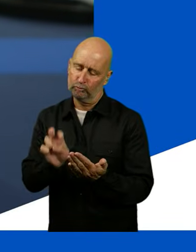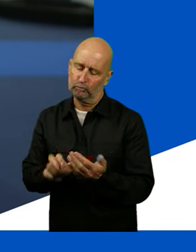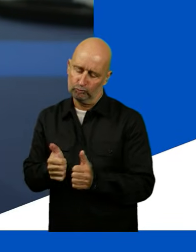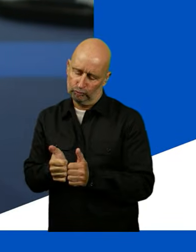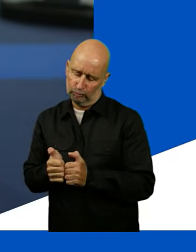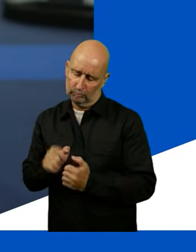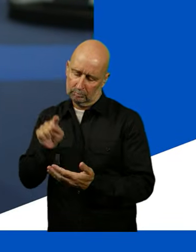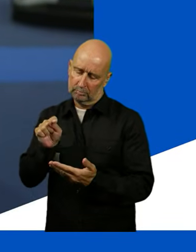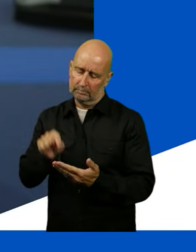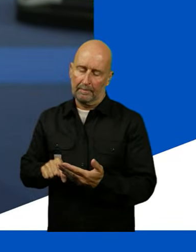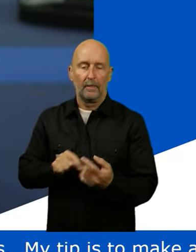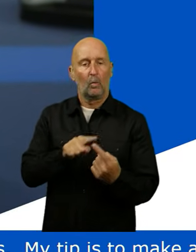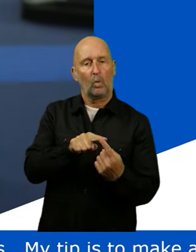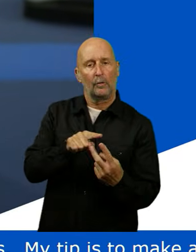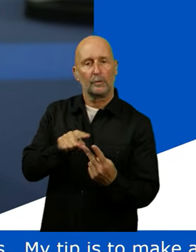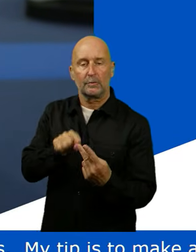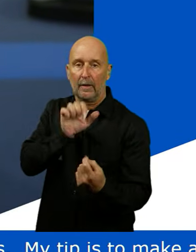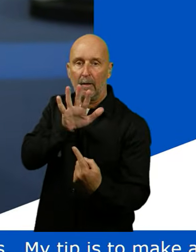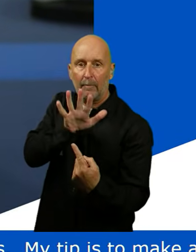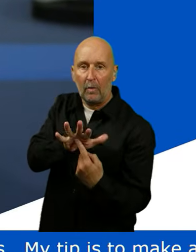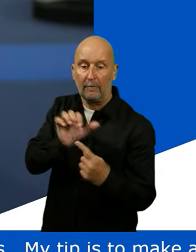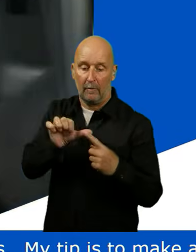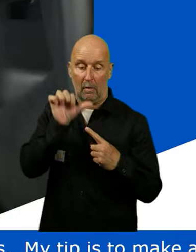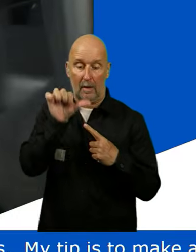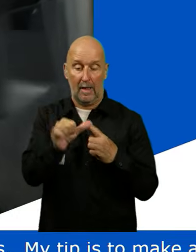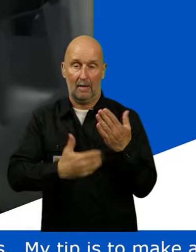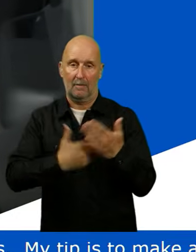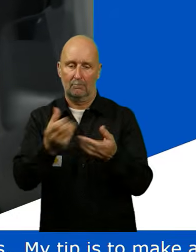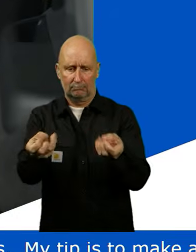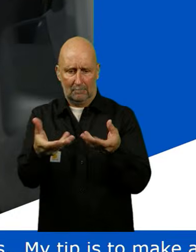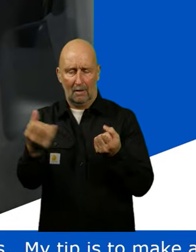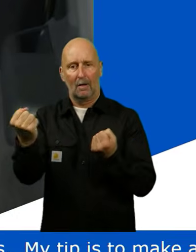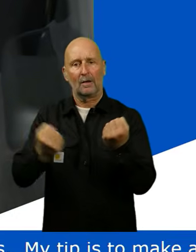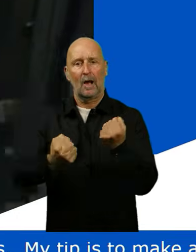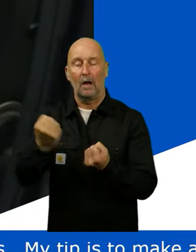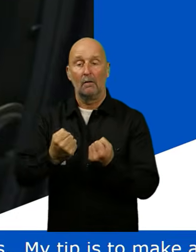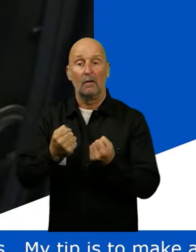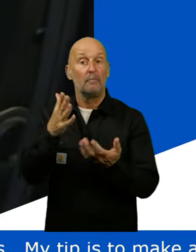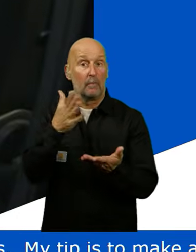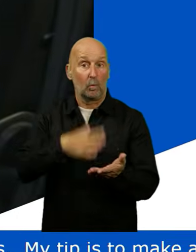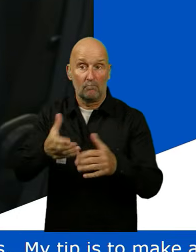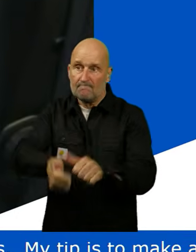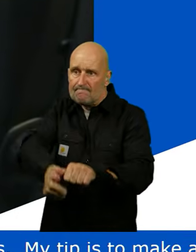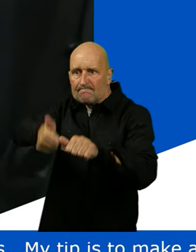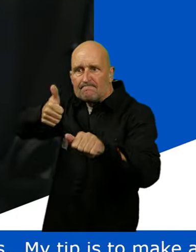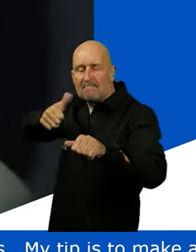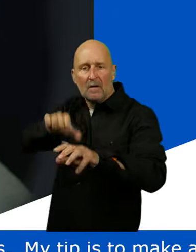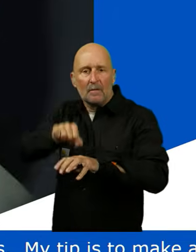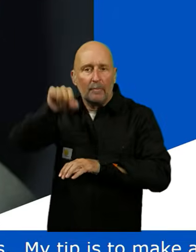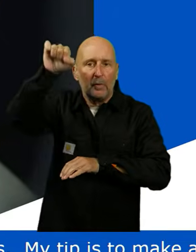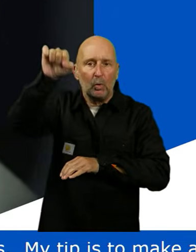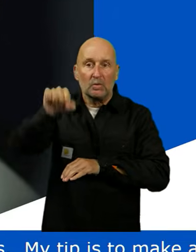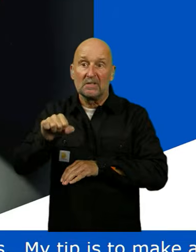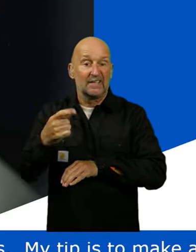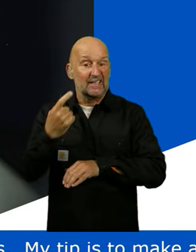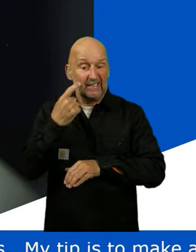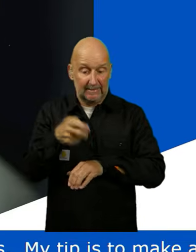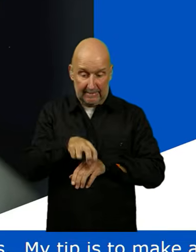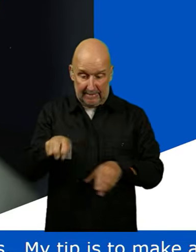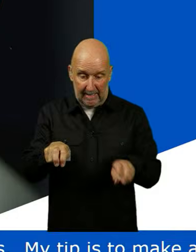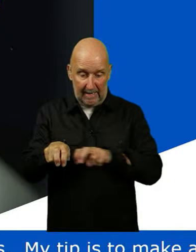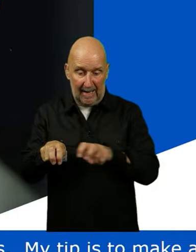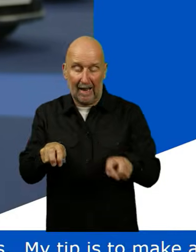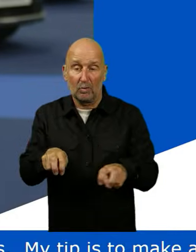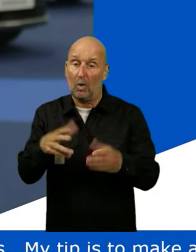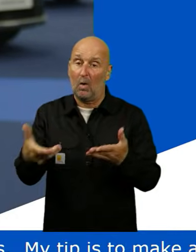most important things that you want for your next new car. It could be boot space, it could be ease of access, it could be fuel economy. When